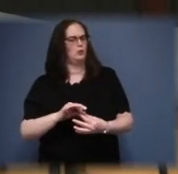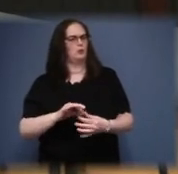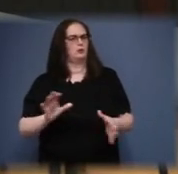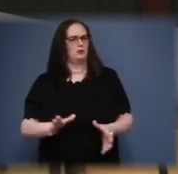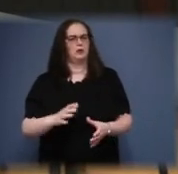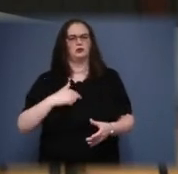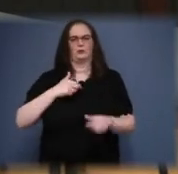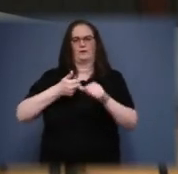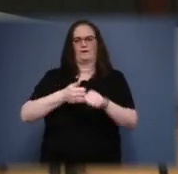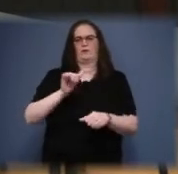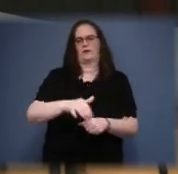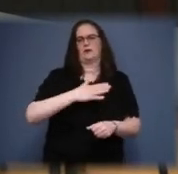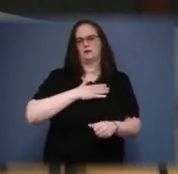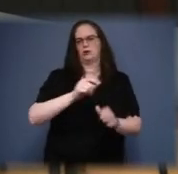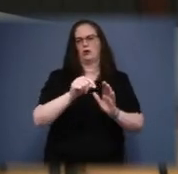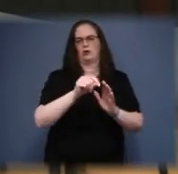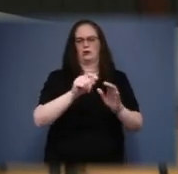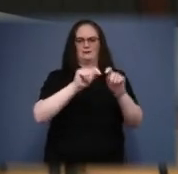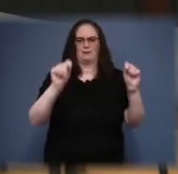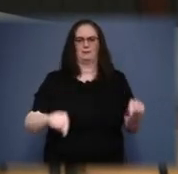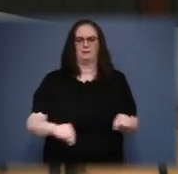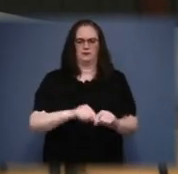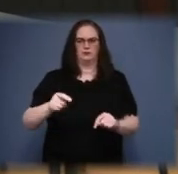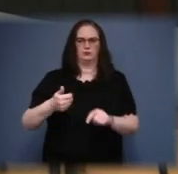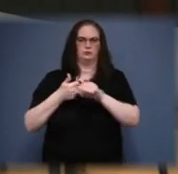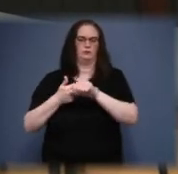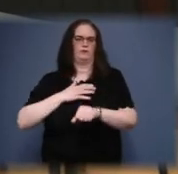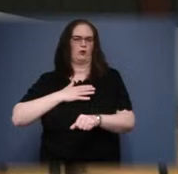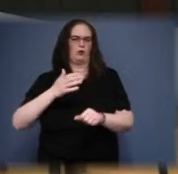followed that as our template for our sustainability plan.